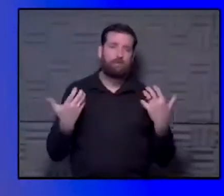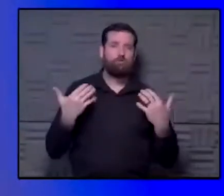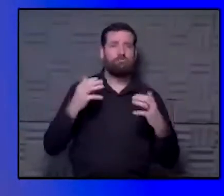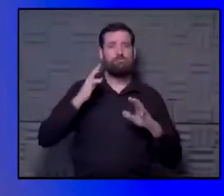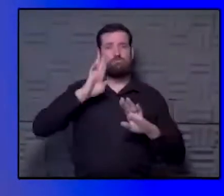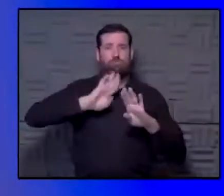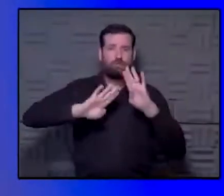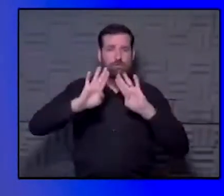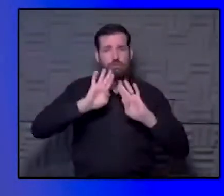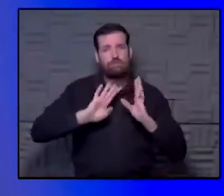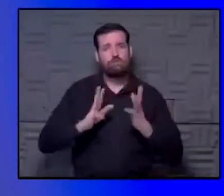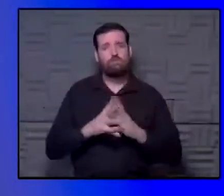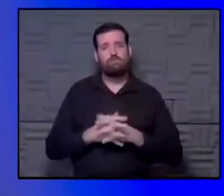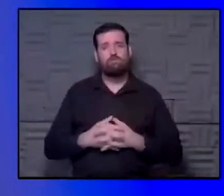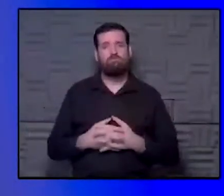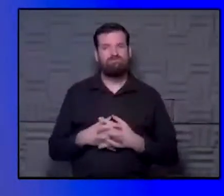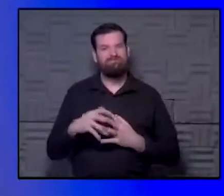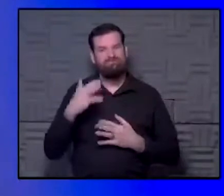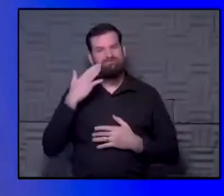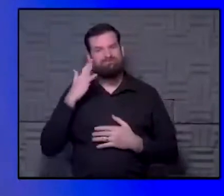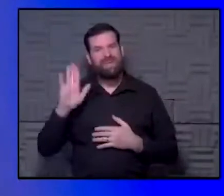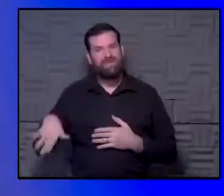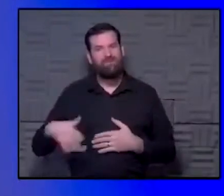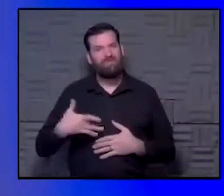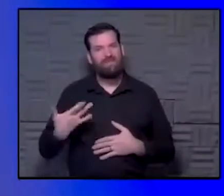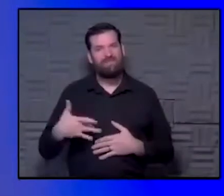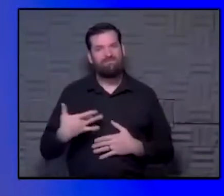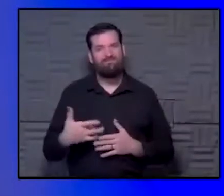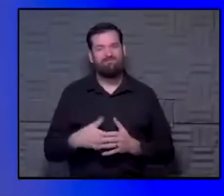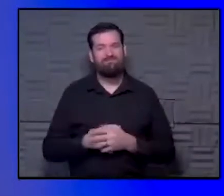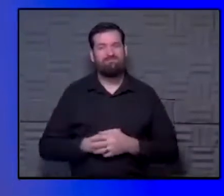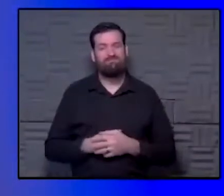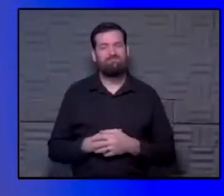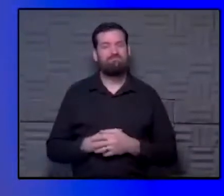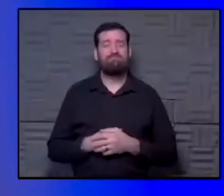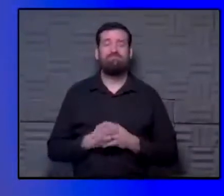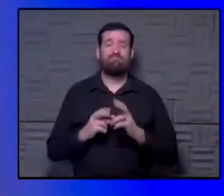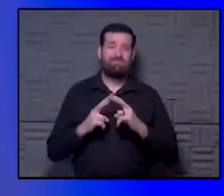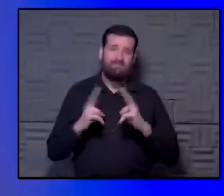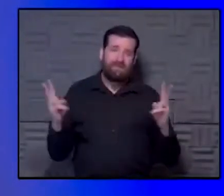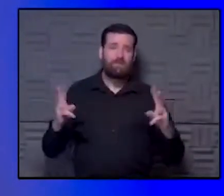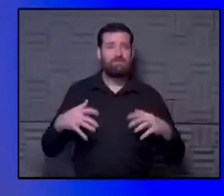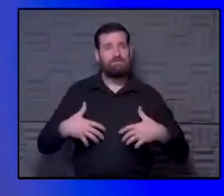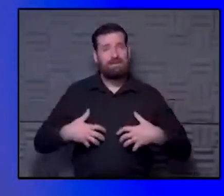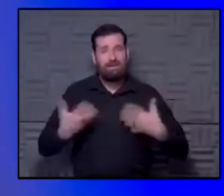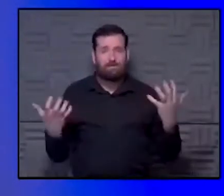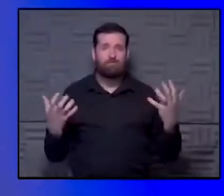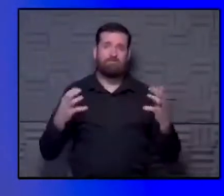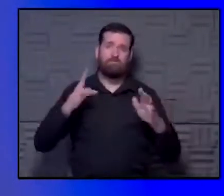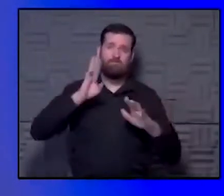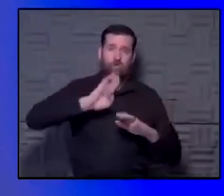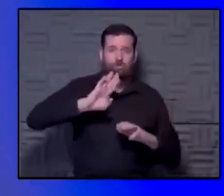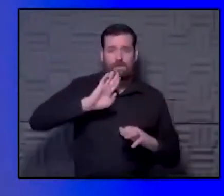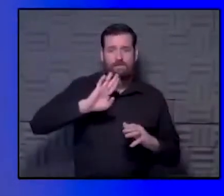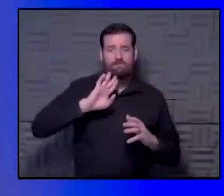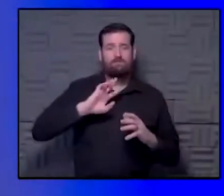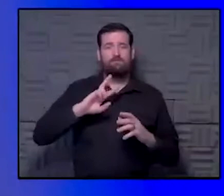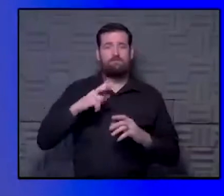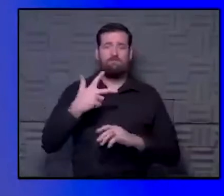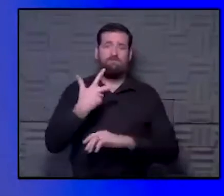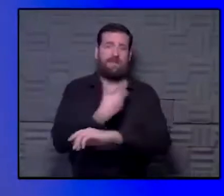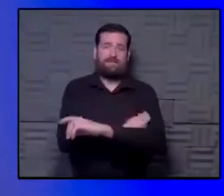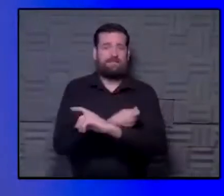frustration. I know that feeling very well. I was very angry and frustrated at the fact that the